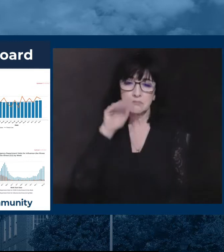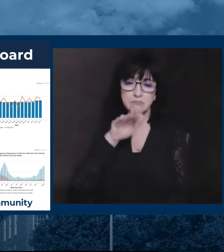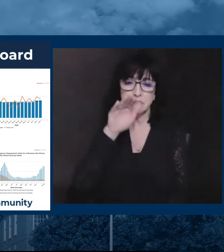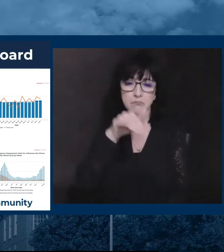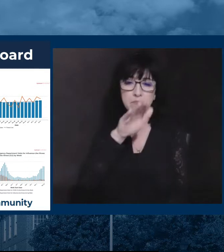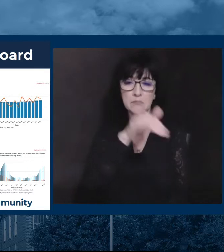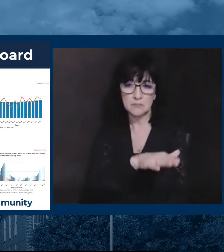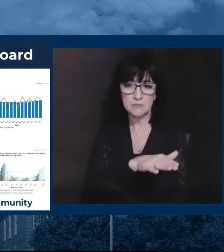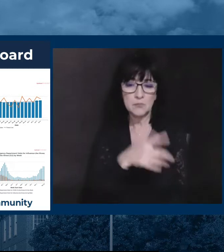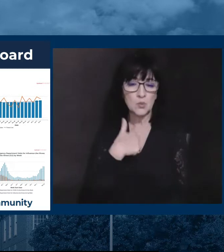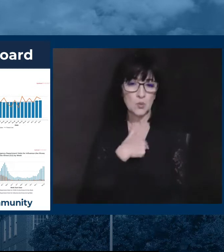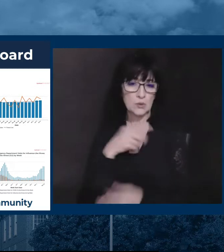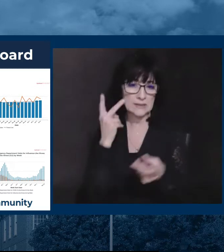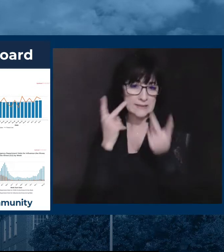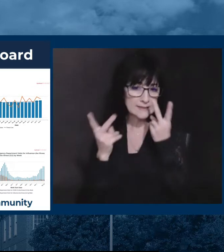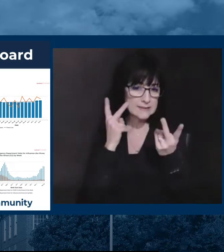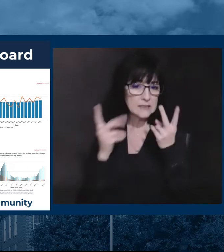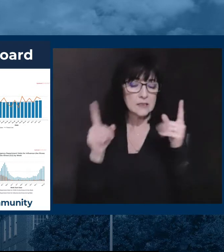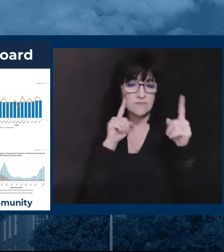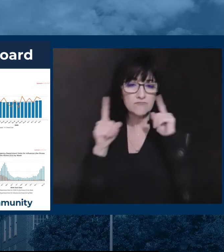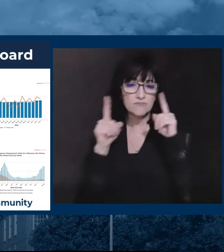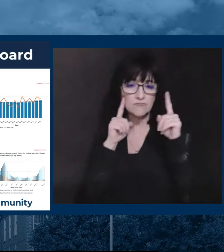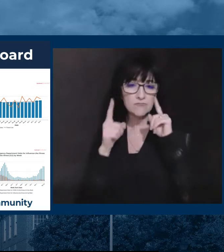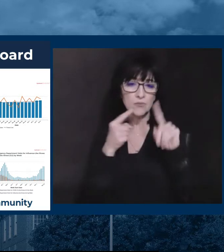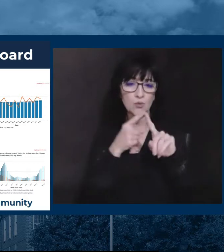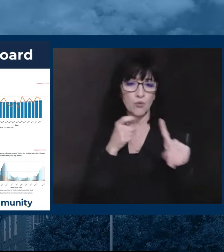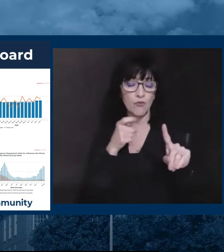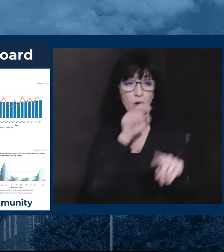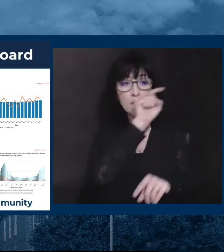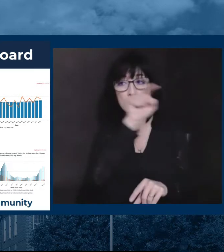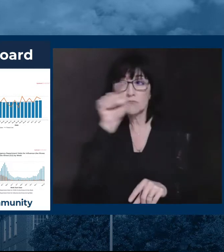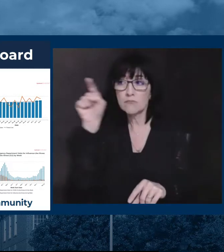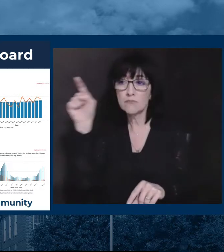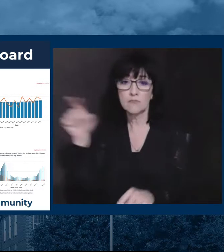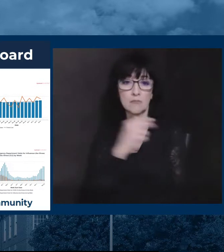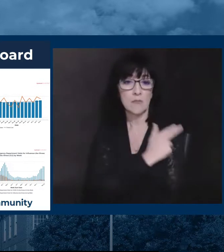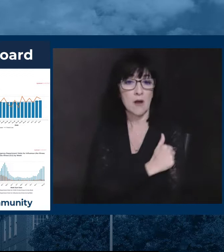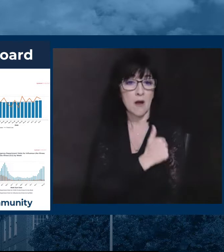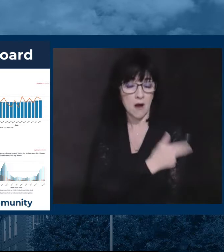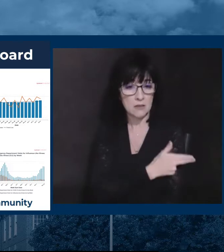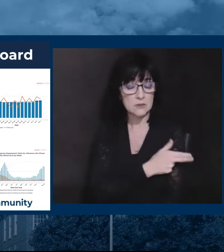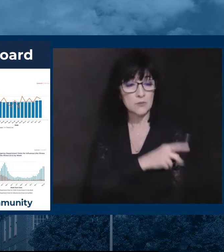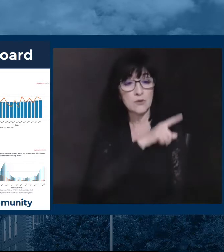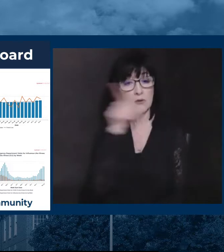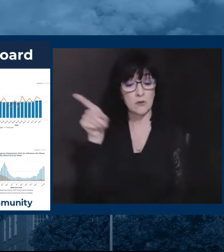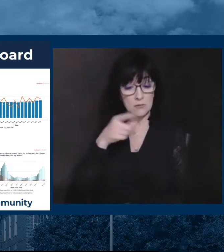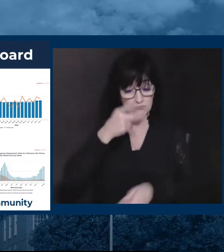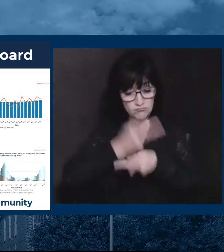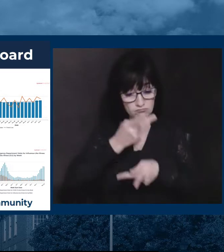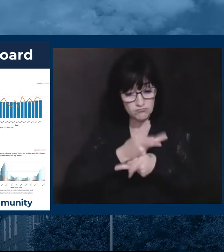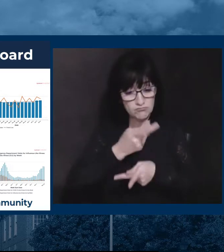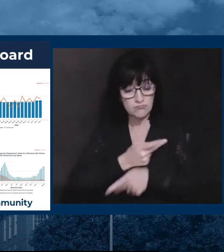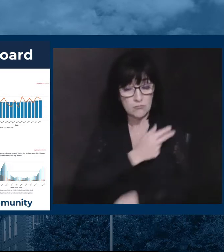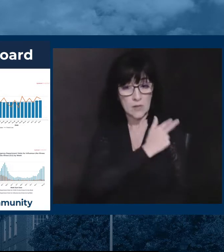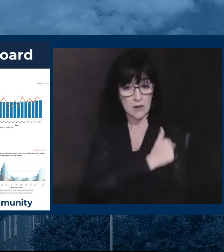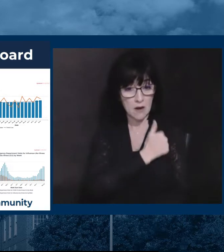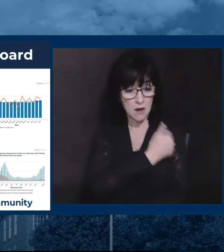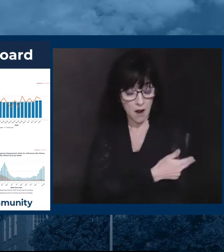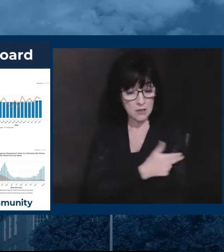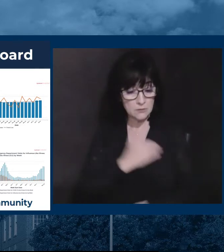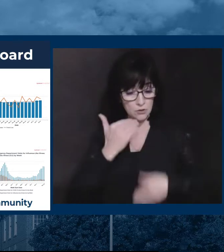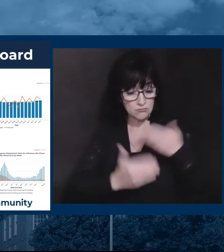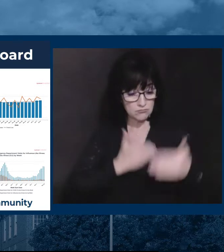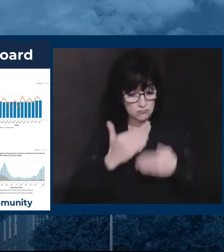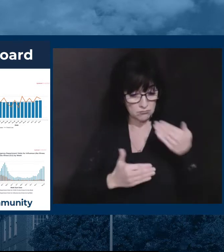hearing from the hospitals that they're able to move patients in and out of the hospital a little bit faster